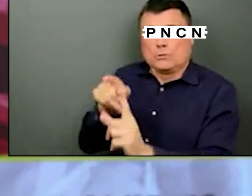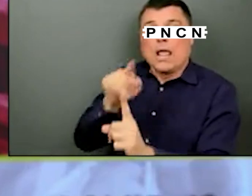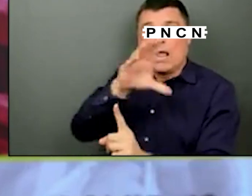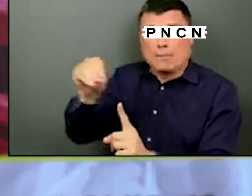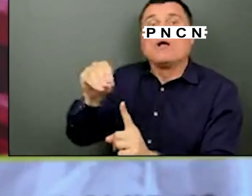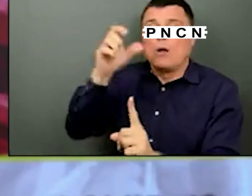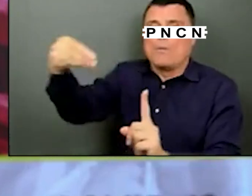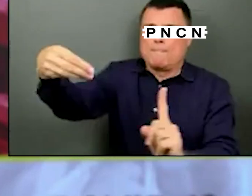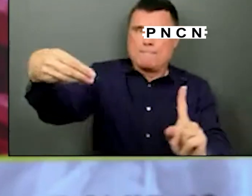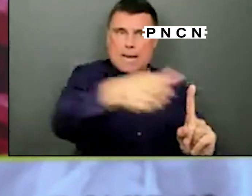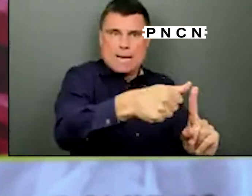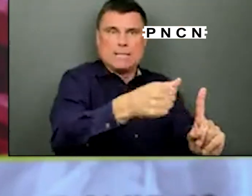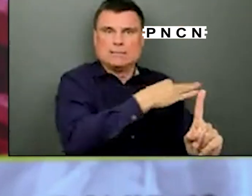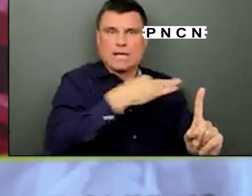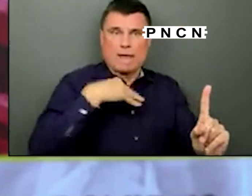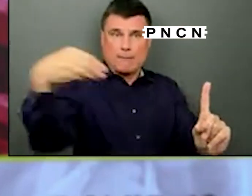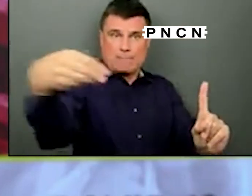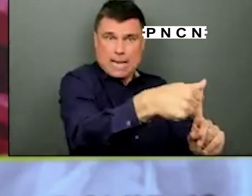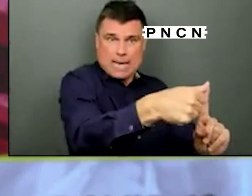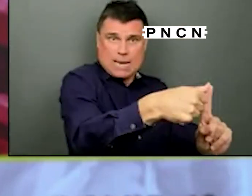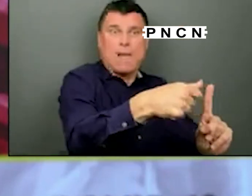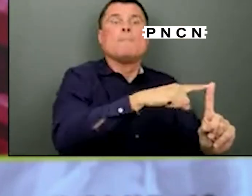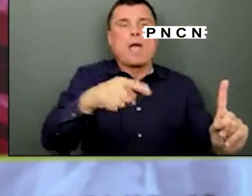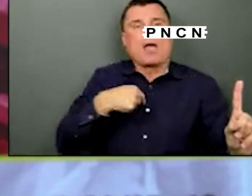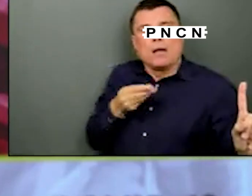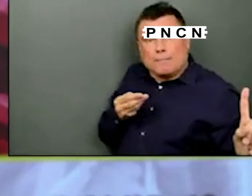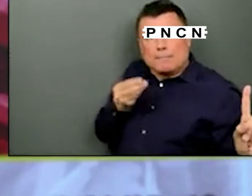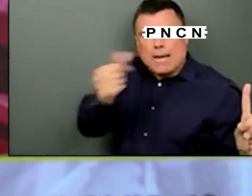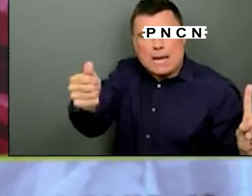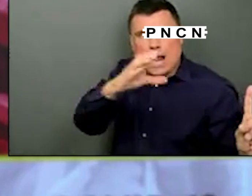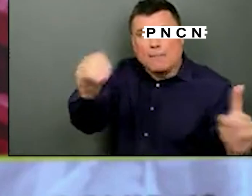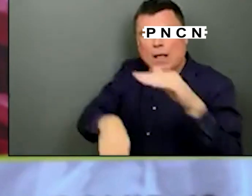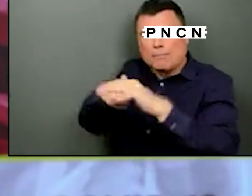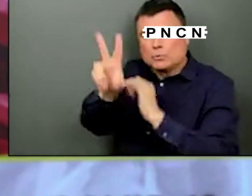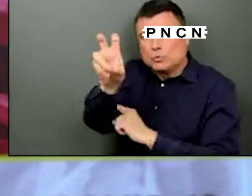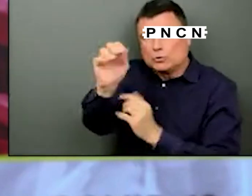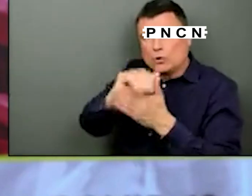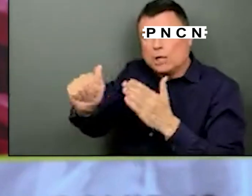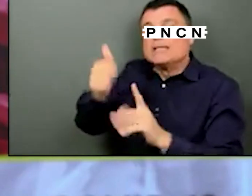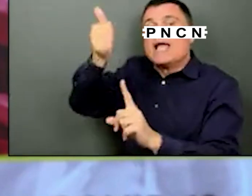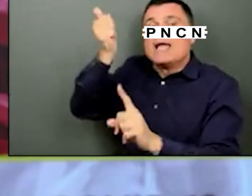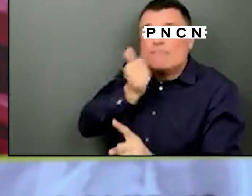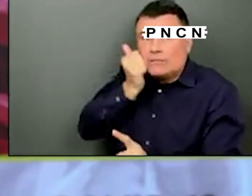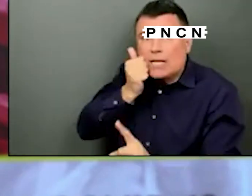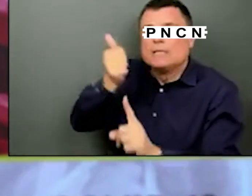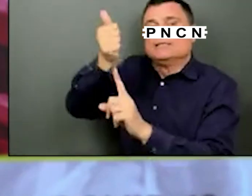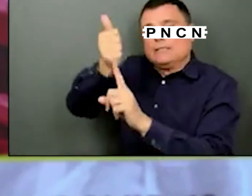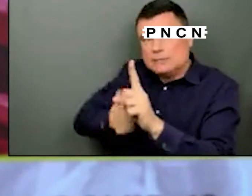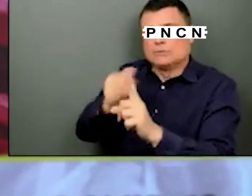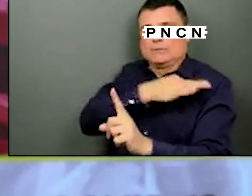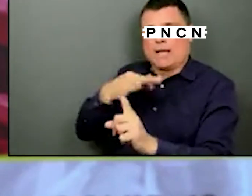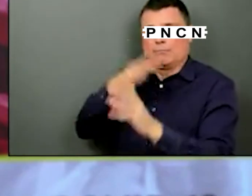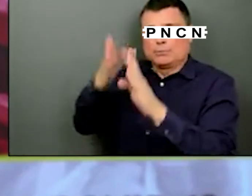wages, and government will reimburse them up to $200 a day per worker. If a worker is sick for longer